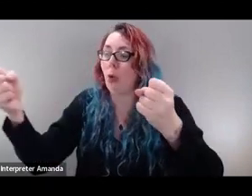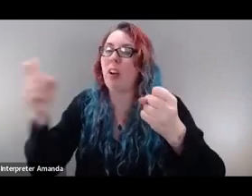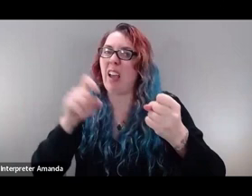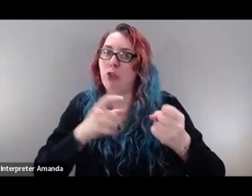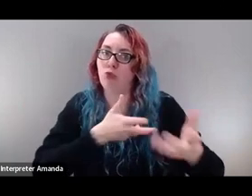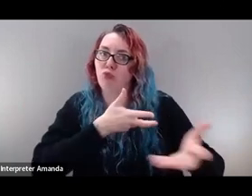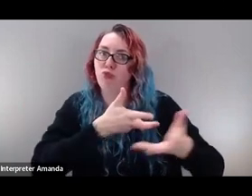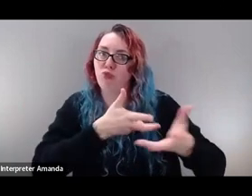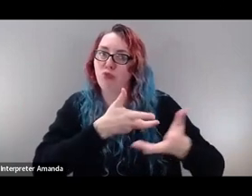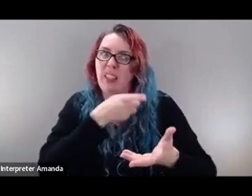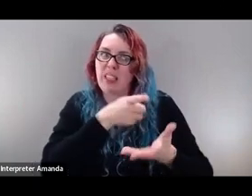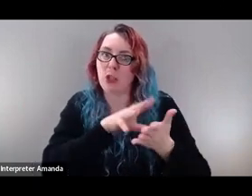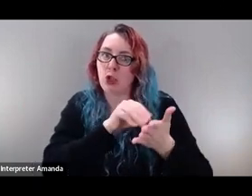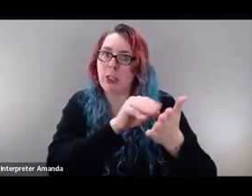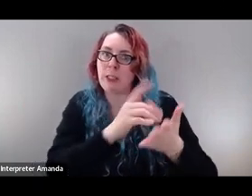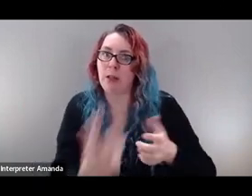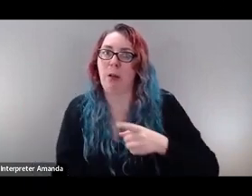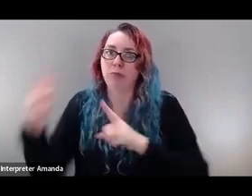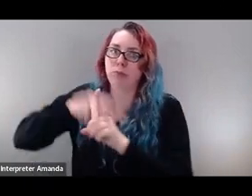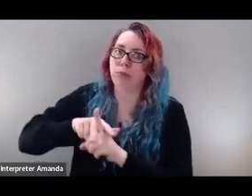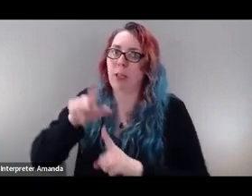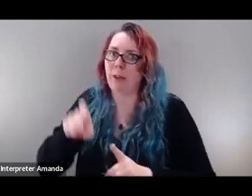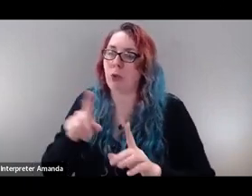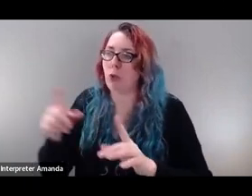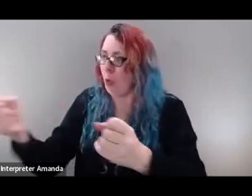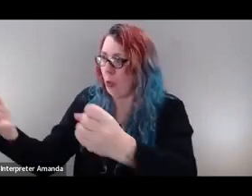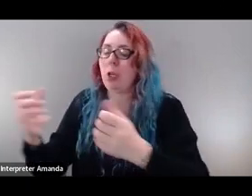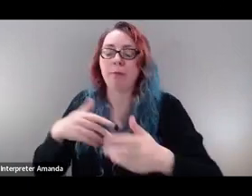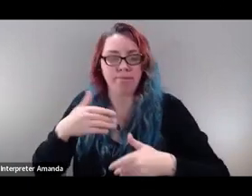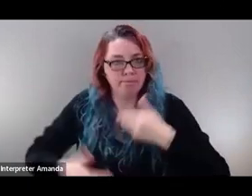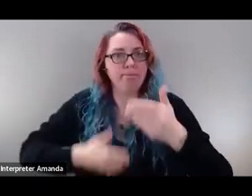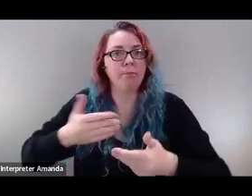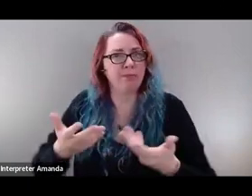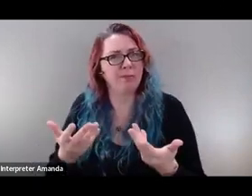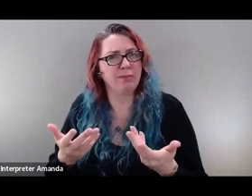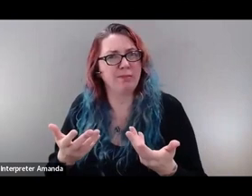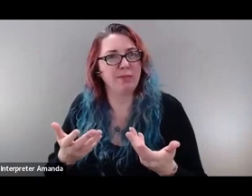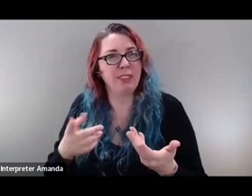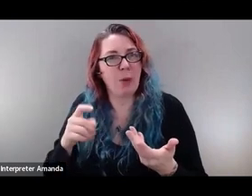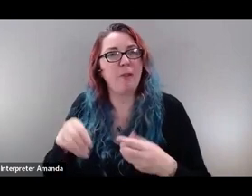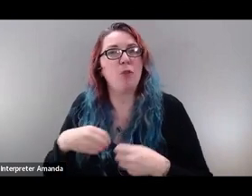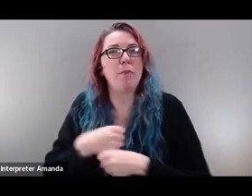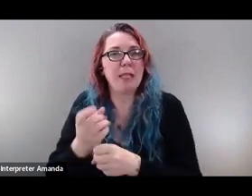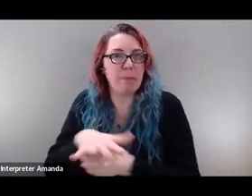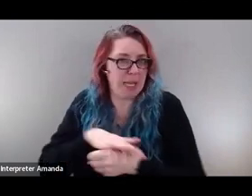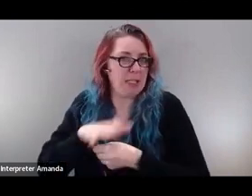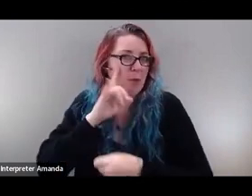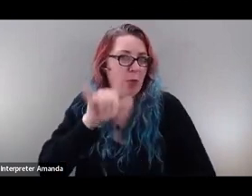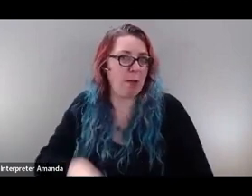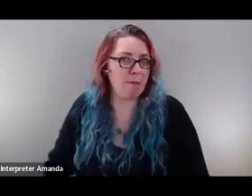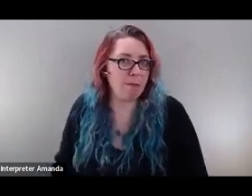those learnings to happen. Mm-hmm. And there is Danielle as well with your hands